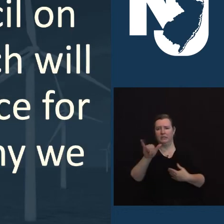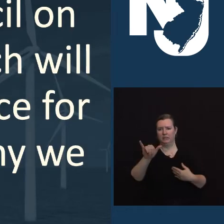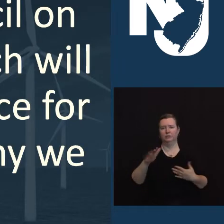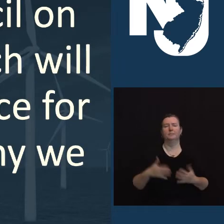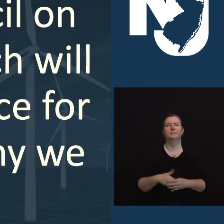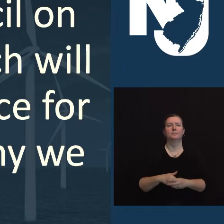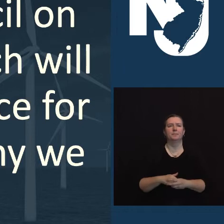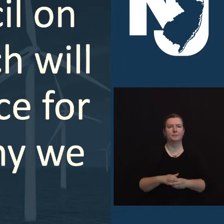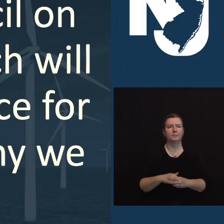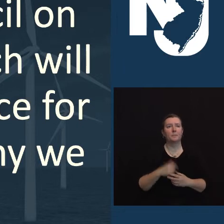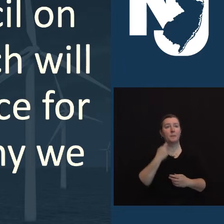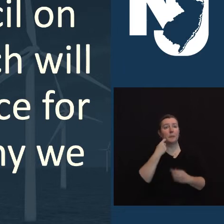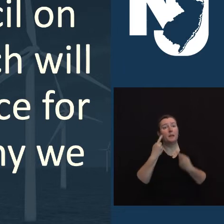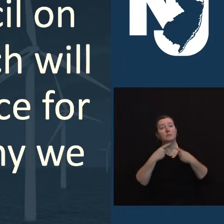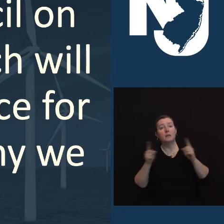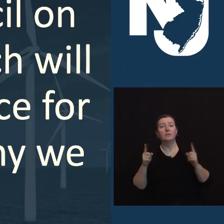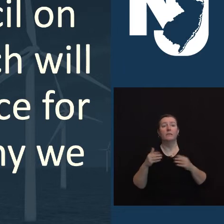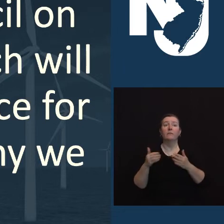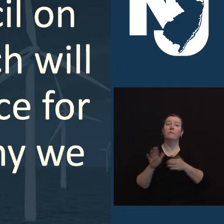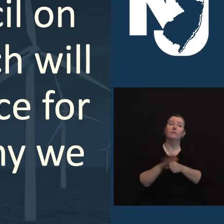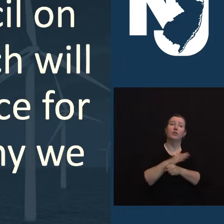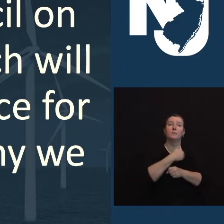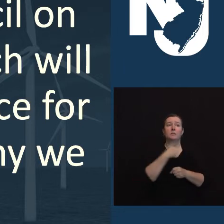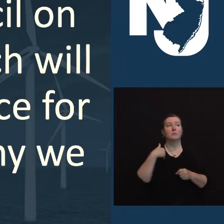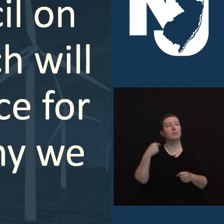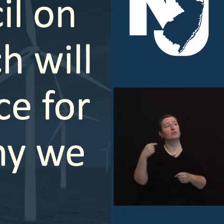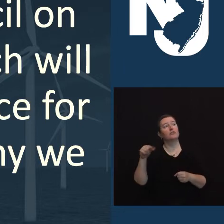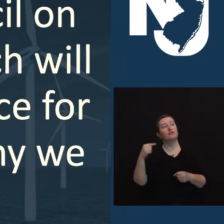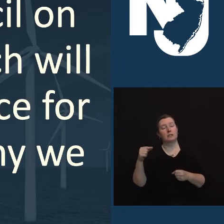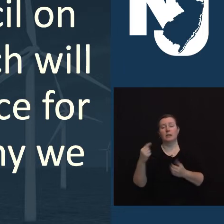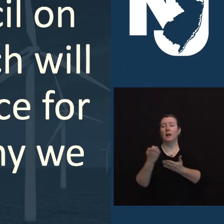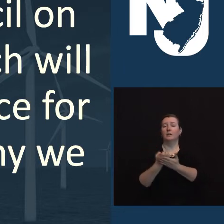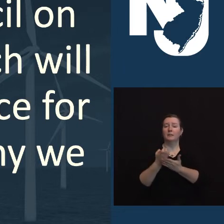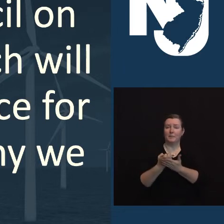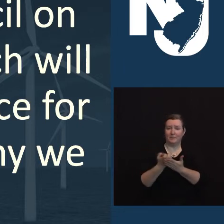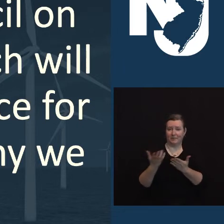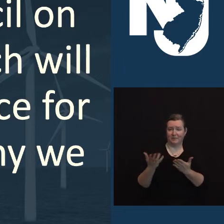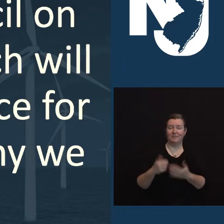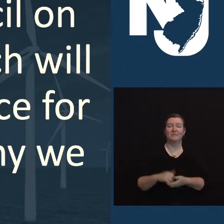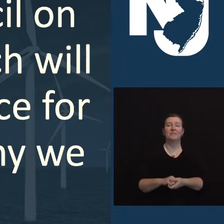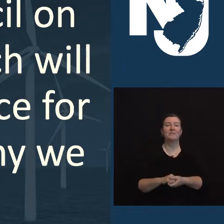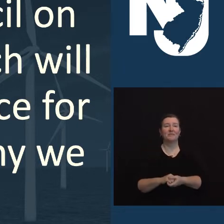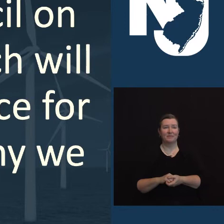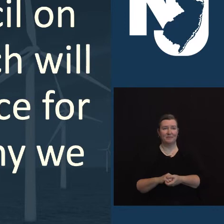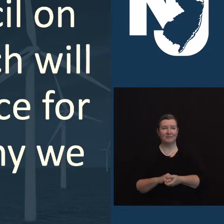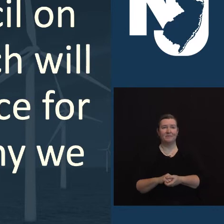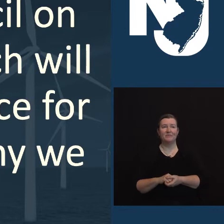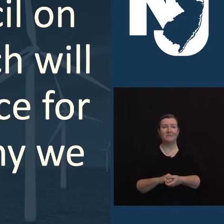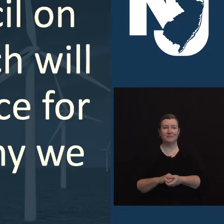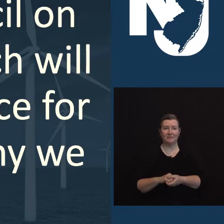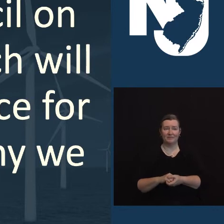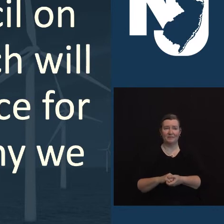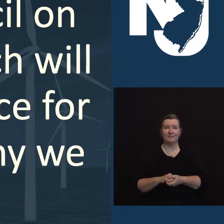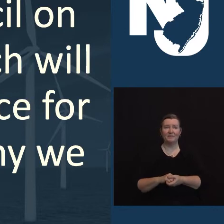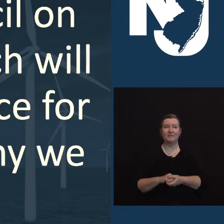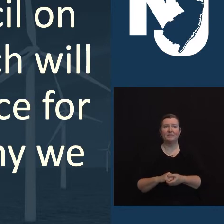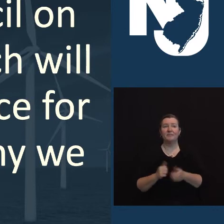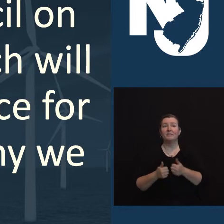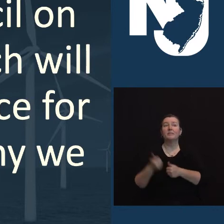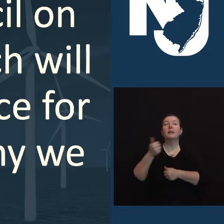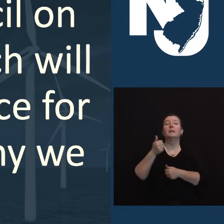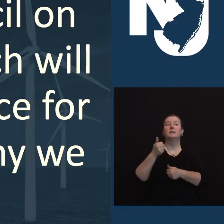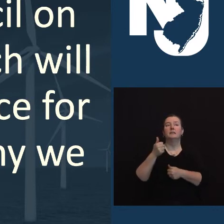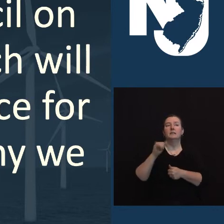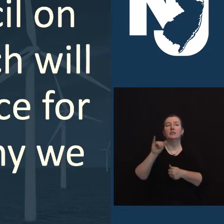Green Economy, which will be overseen by the new Office of Climate Action and the Green Economy, and headed by Jane Cohen, our colleague,